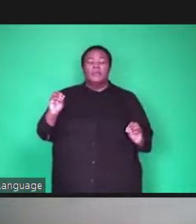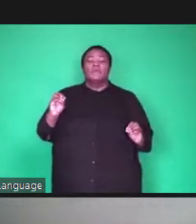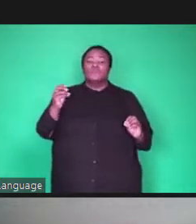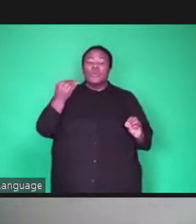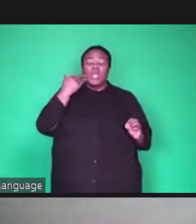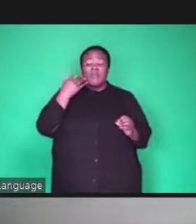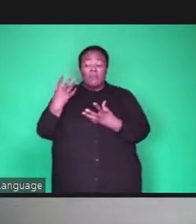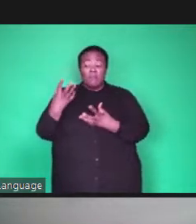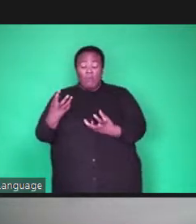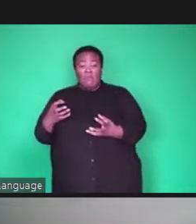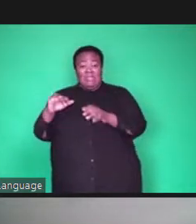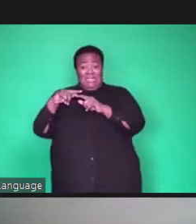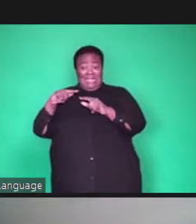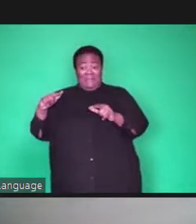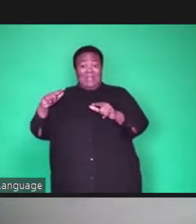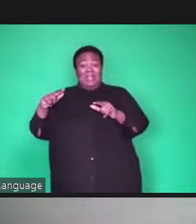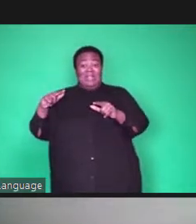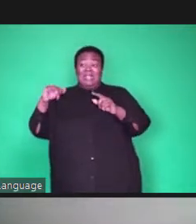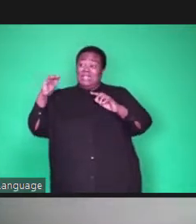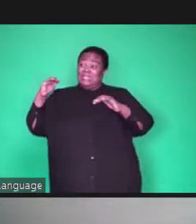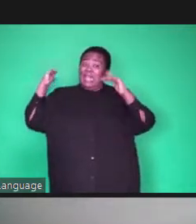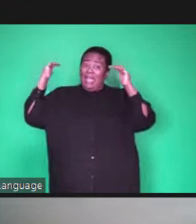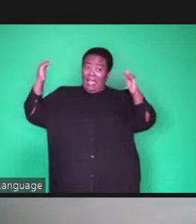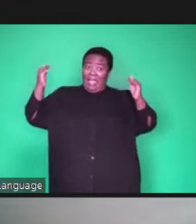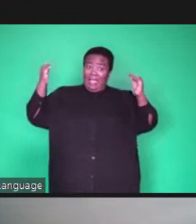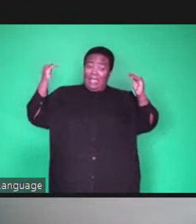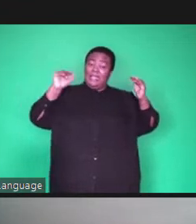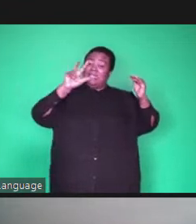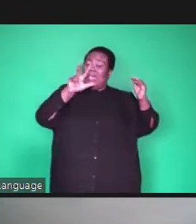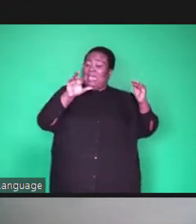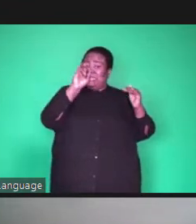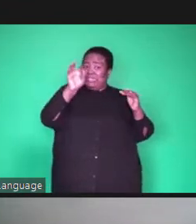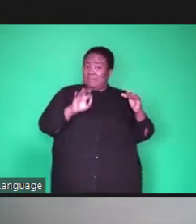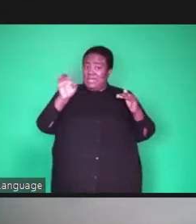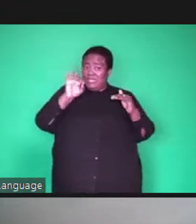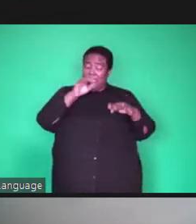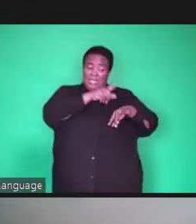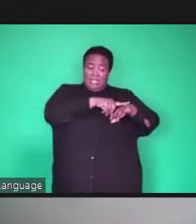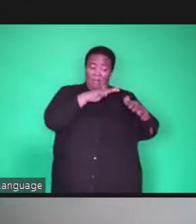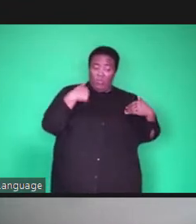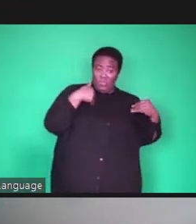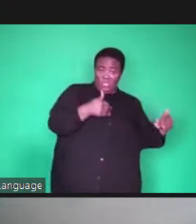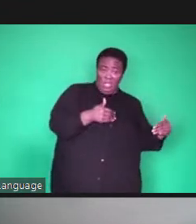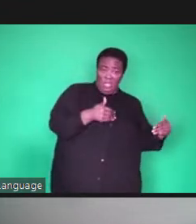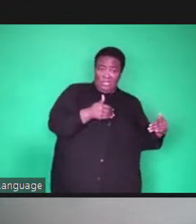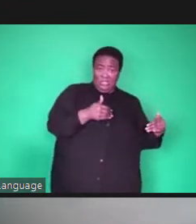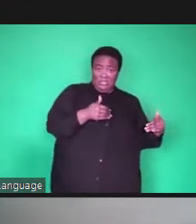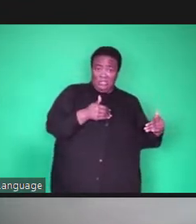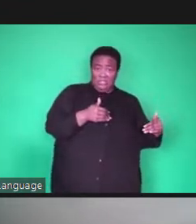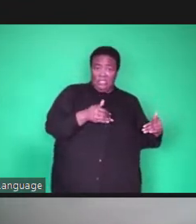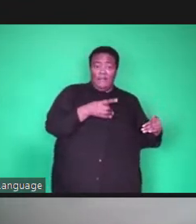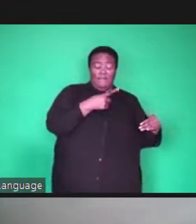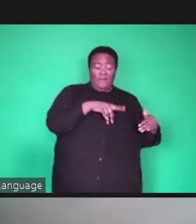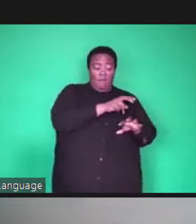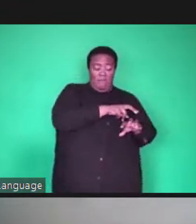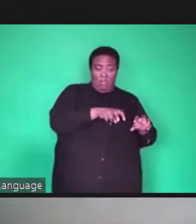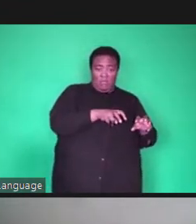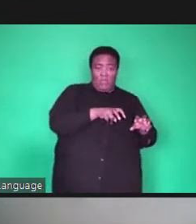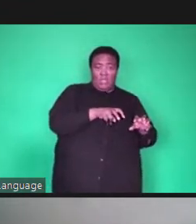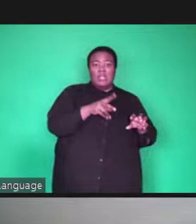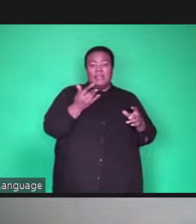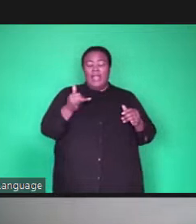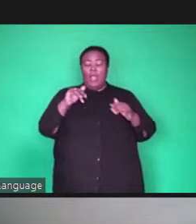poverty levels were as high as 80% at the start of the period, for our migrant cohort, they're now as low